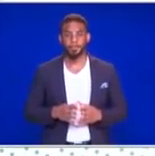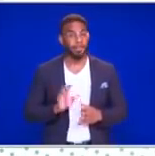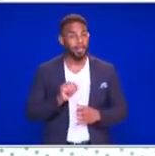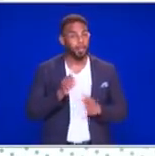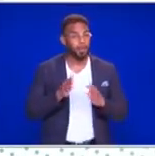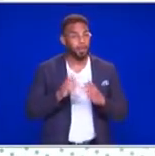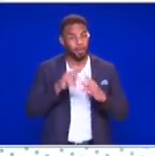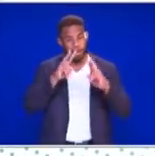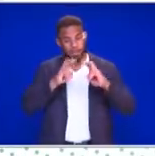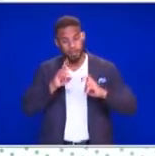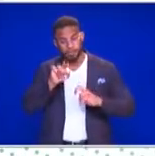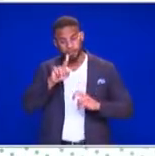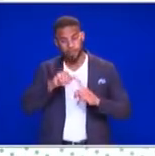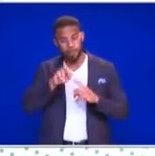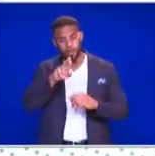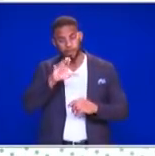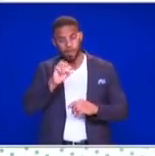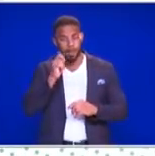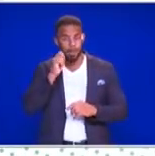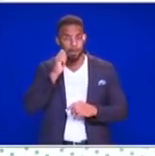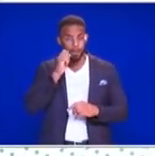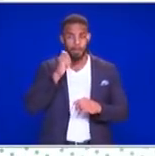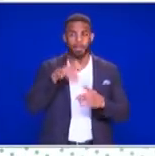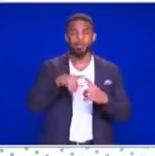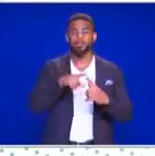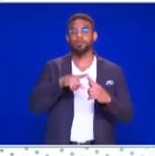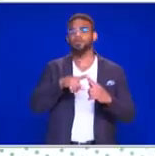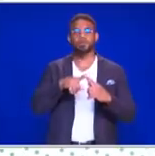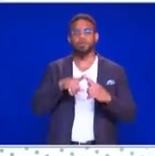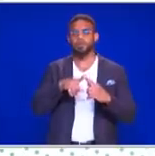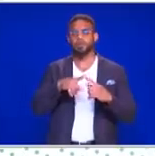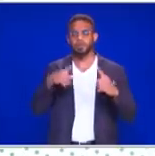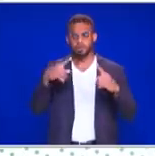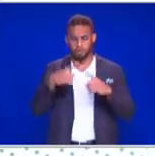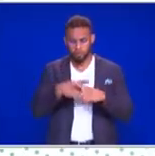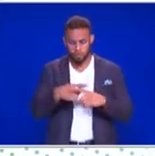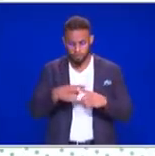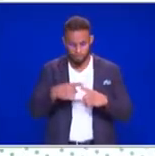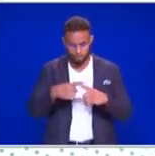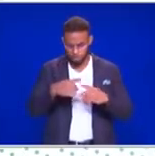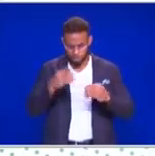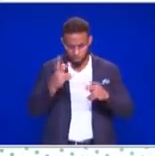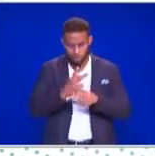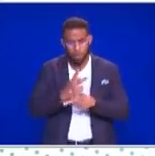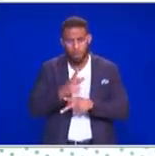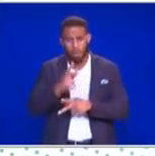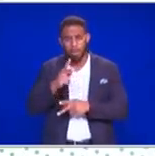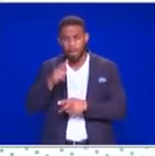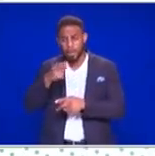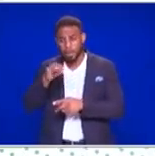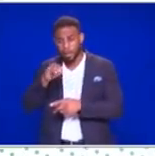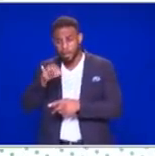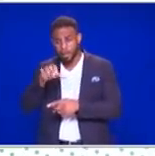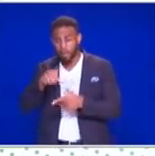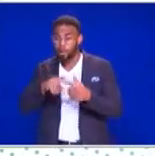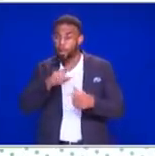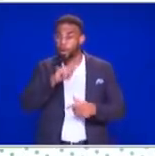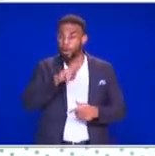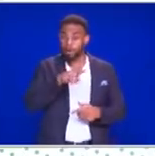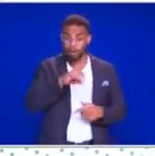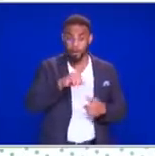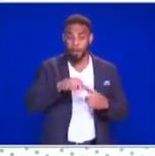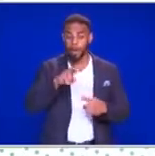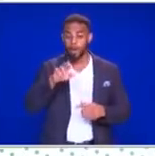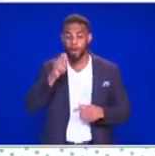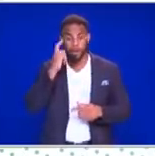Another way to examine data on race and ethnicity is to cross-tabulate Hispanic or Latino origin by race. This was done